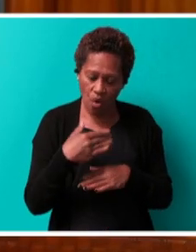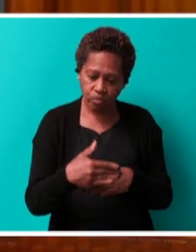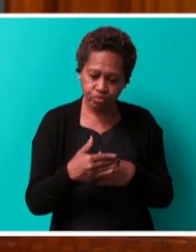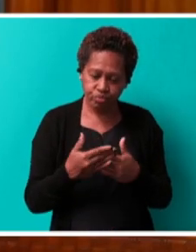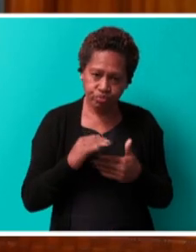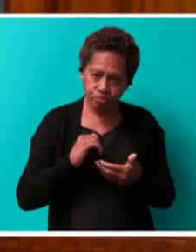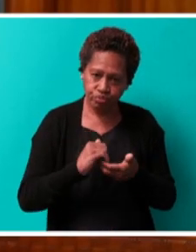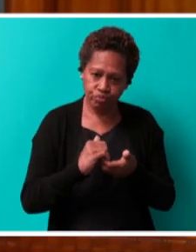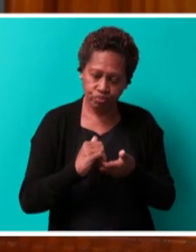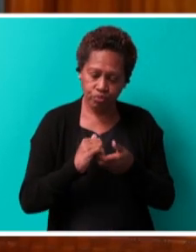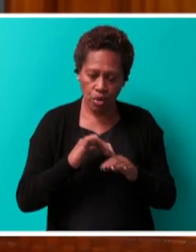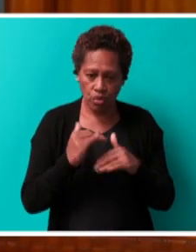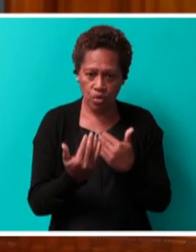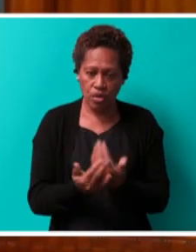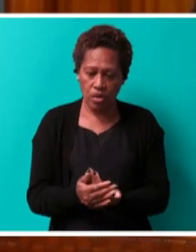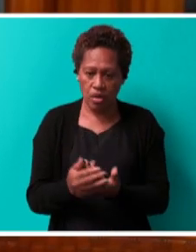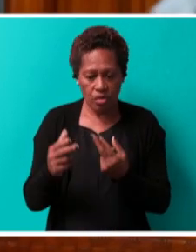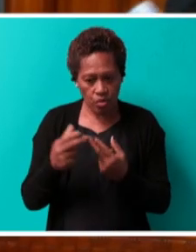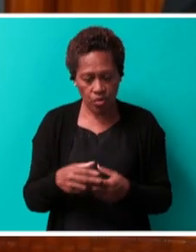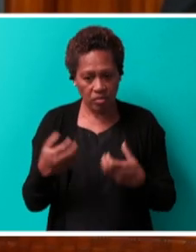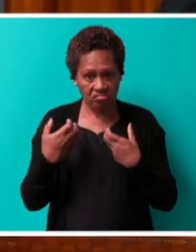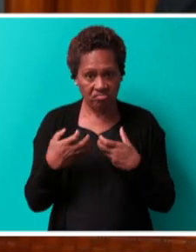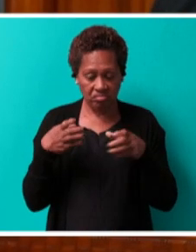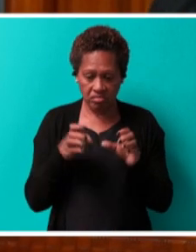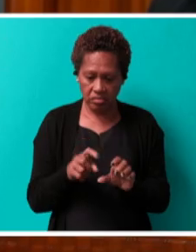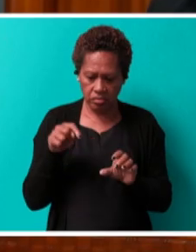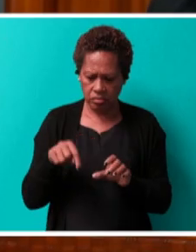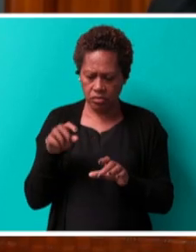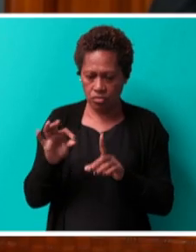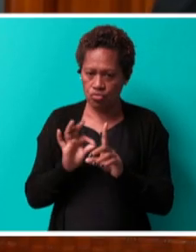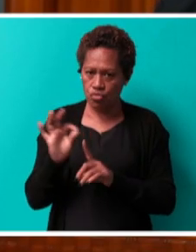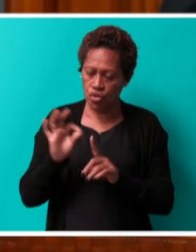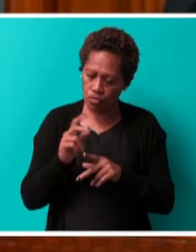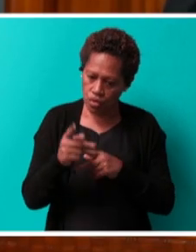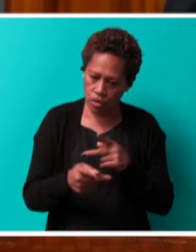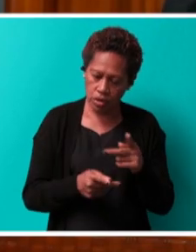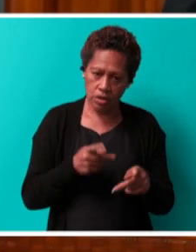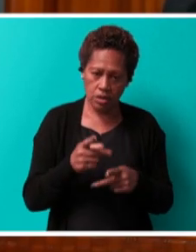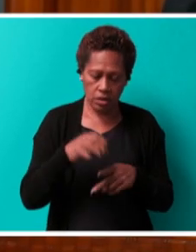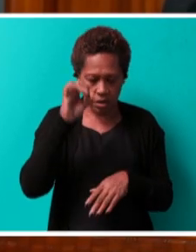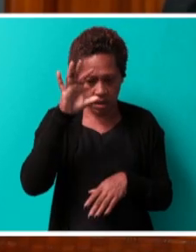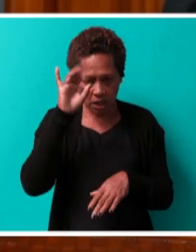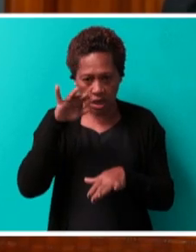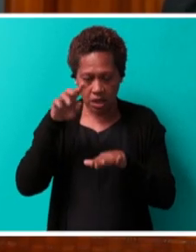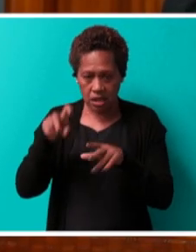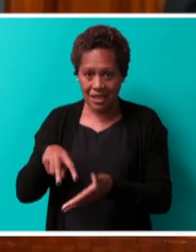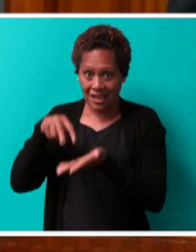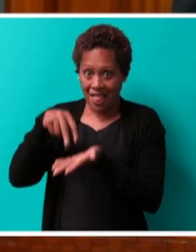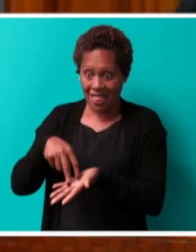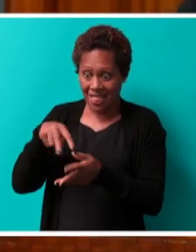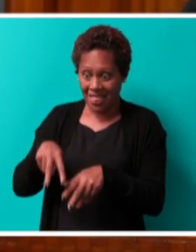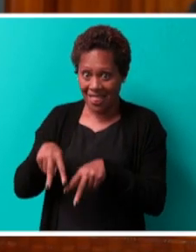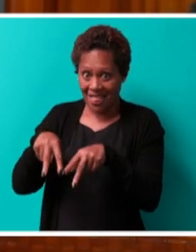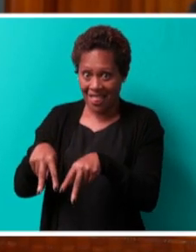and all municipal councils to streamline and improve the processing of taxi-based applications.